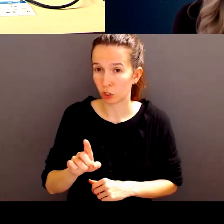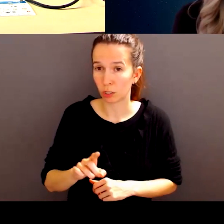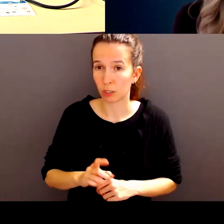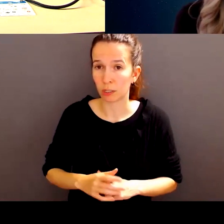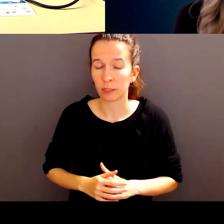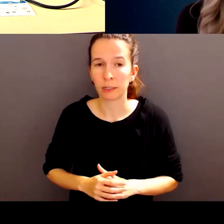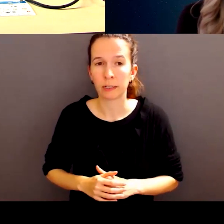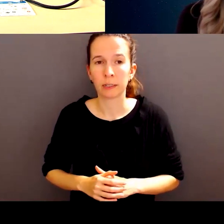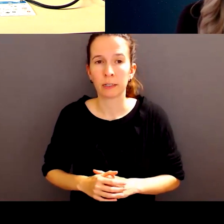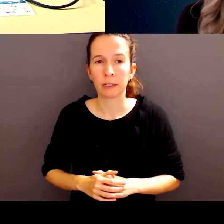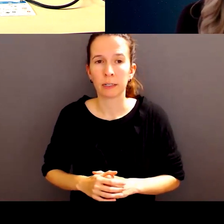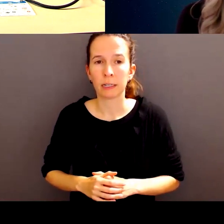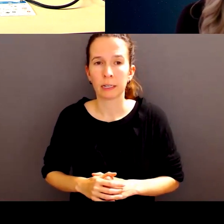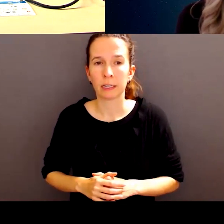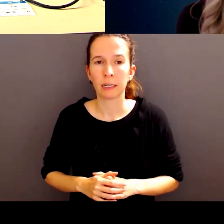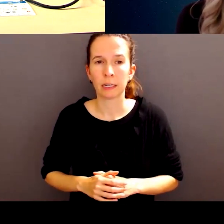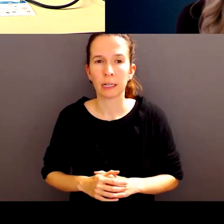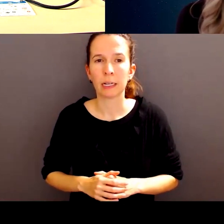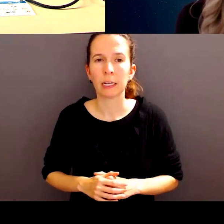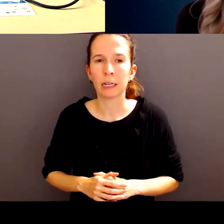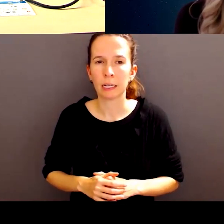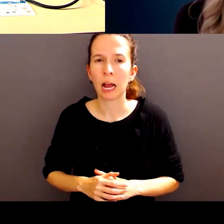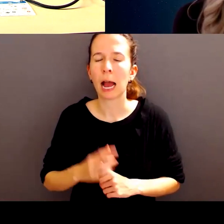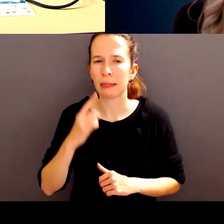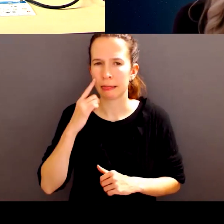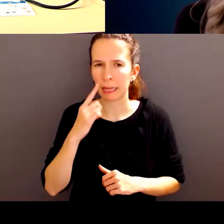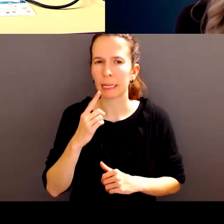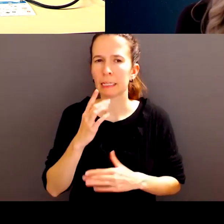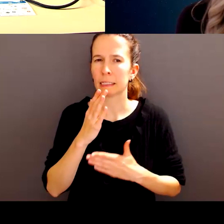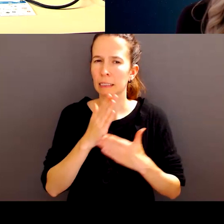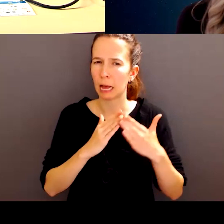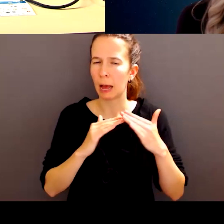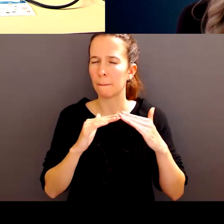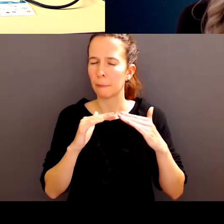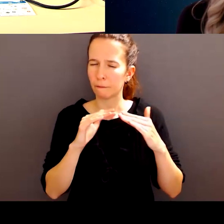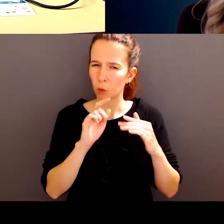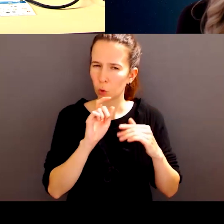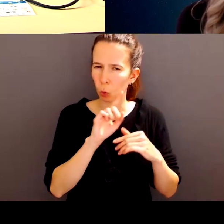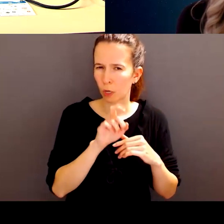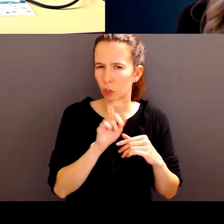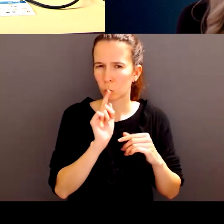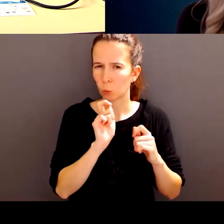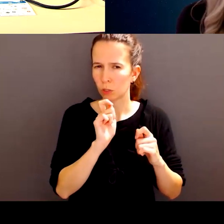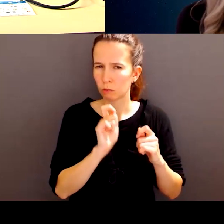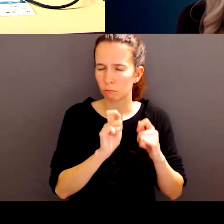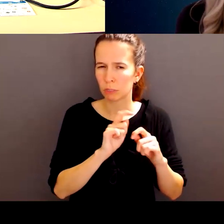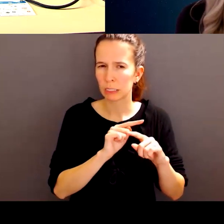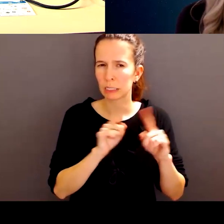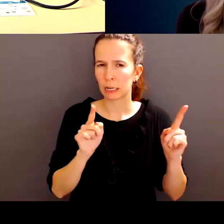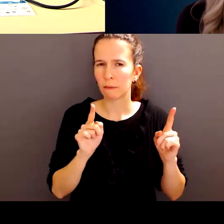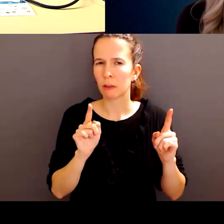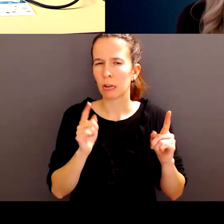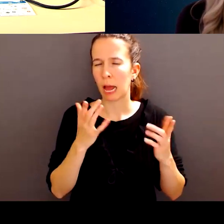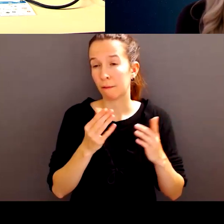the nuance of the questions is a little bit different, and the focus on educational tools. I